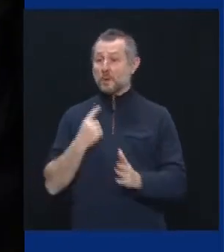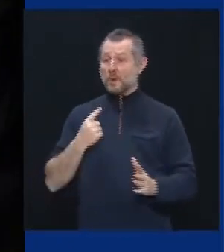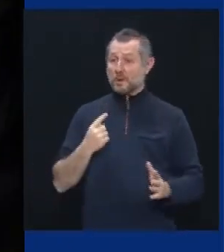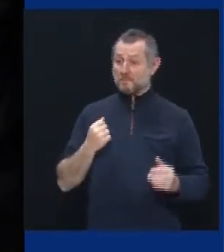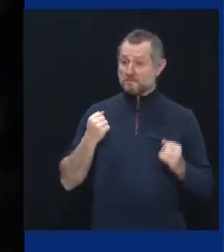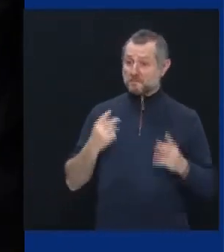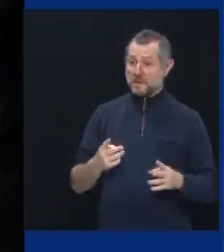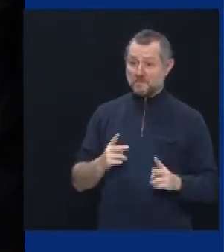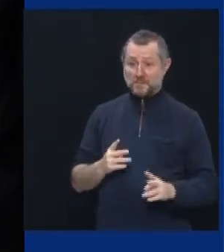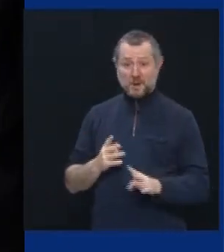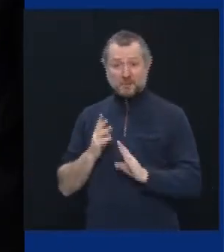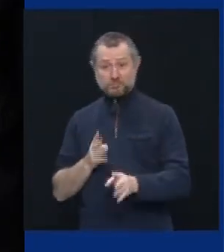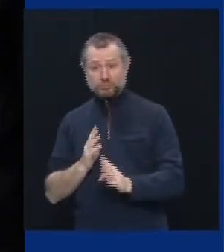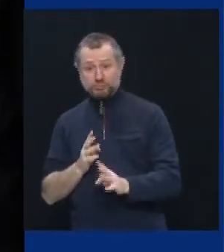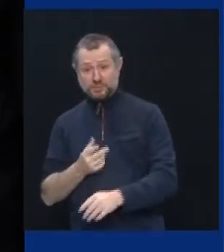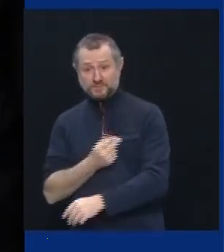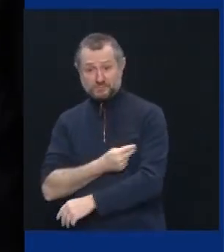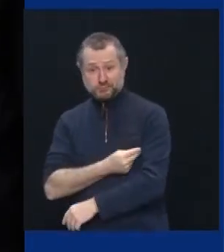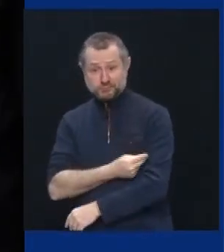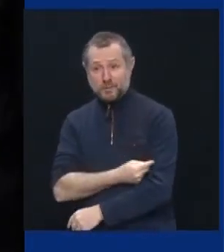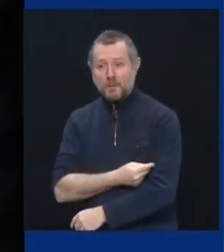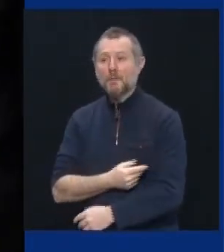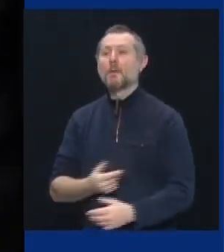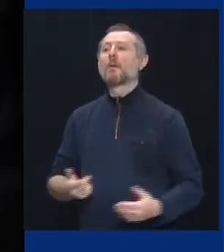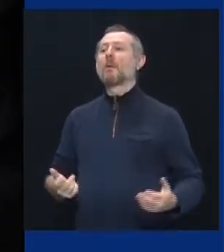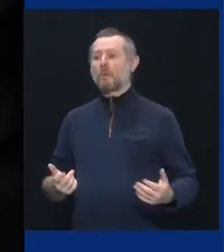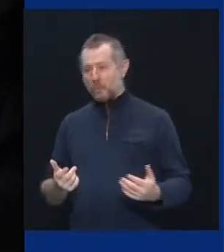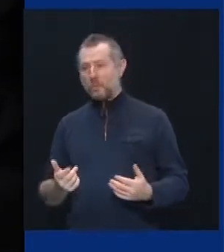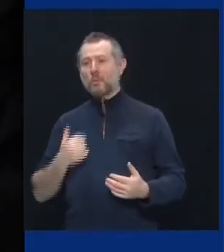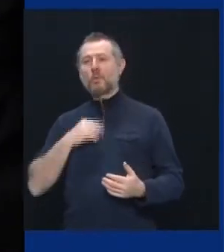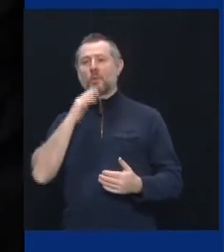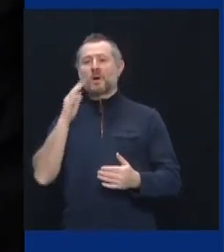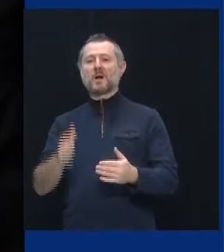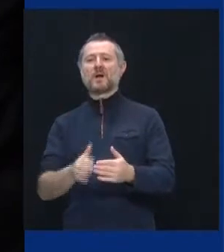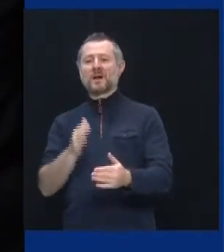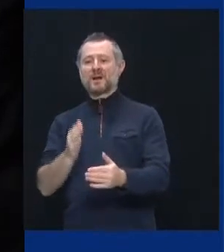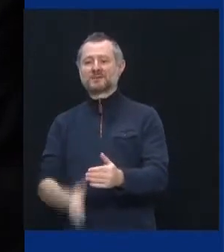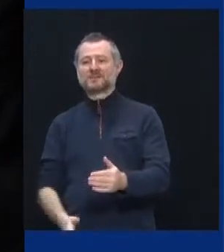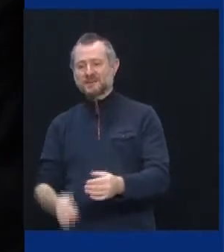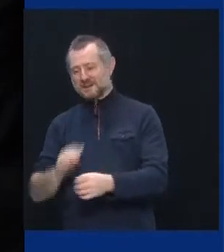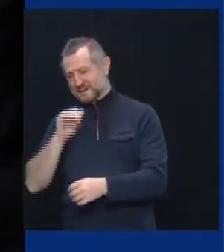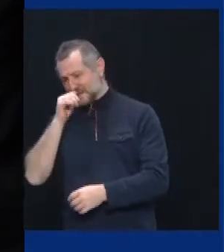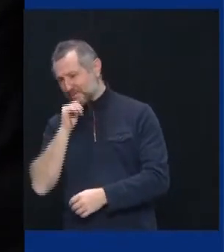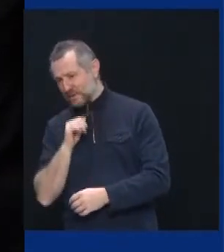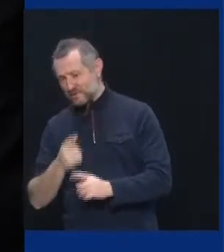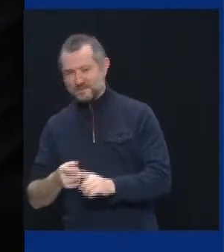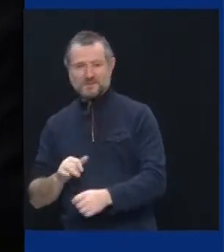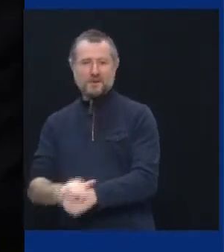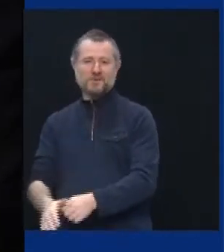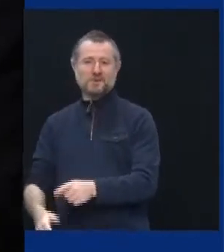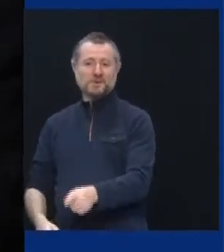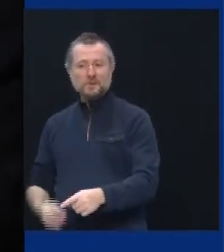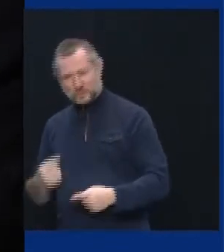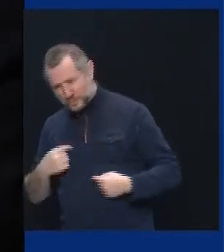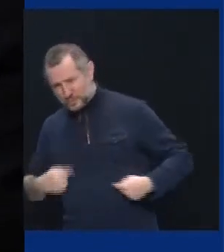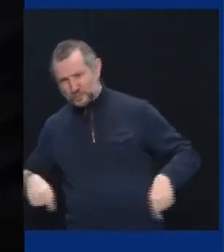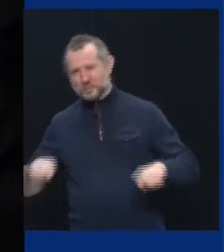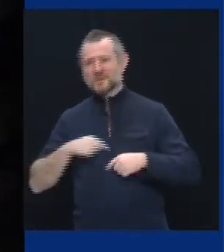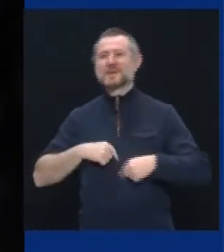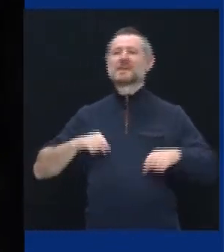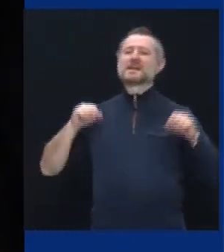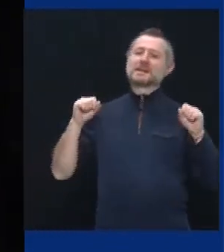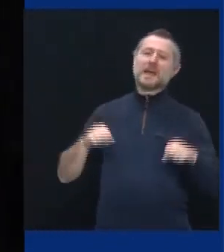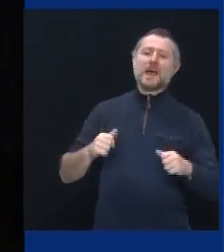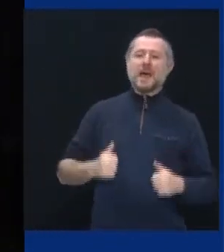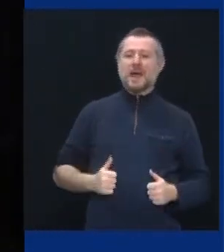vaccinated, the sooner we can put an end to the suffering of COVID, we will be able to reclaim our